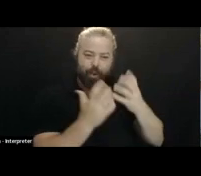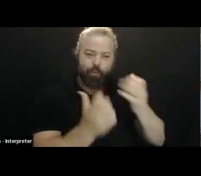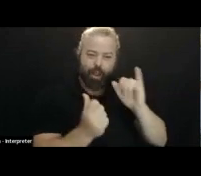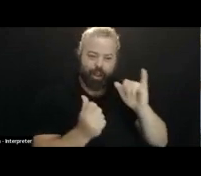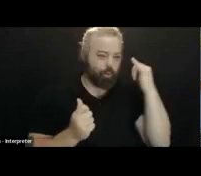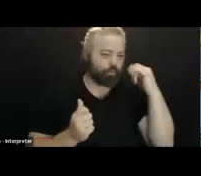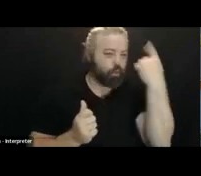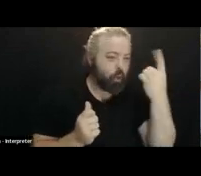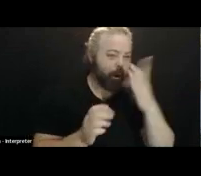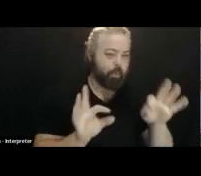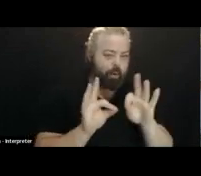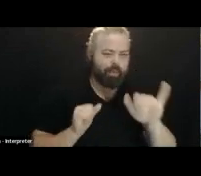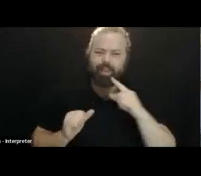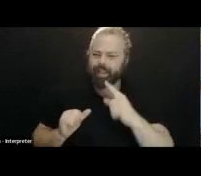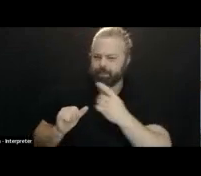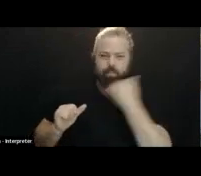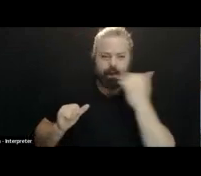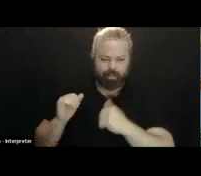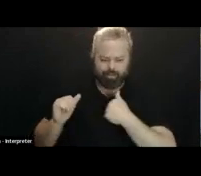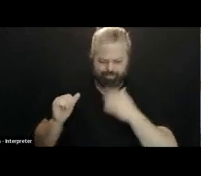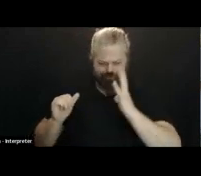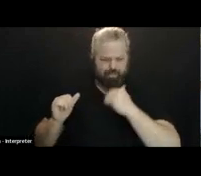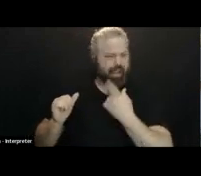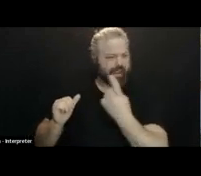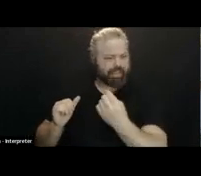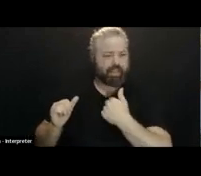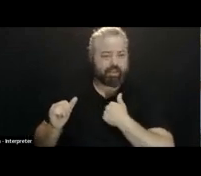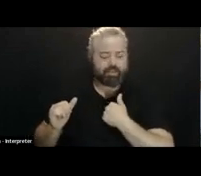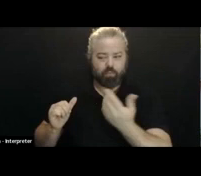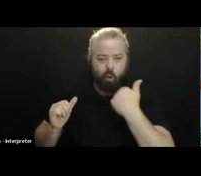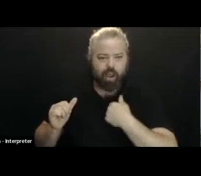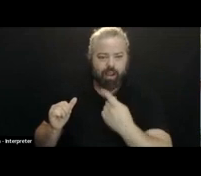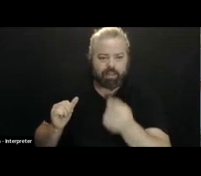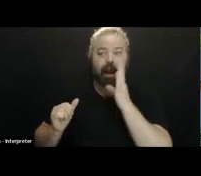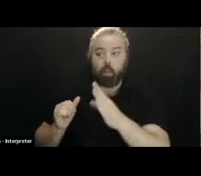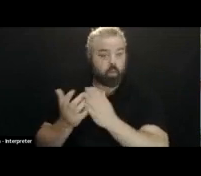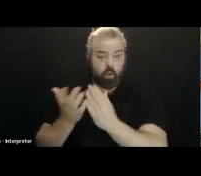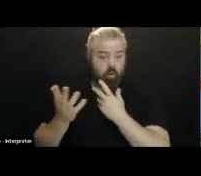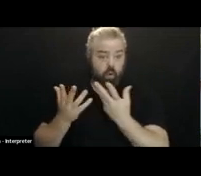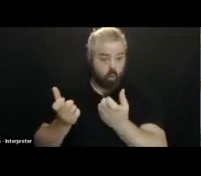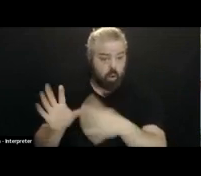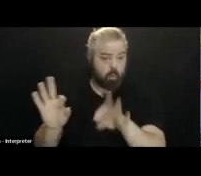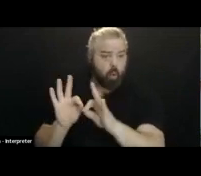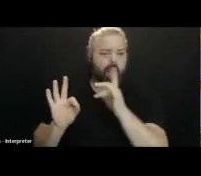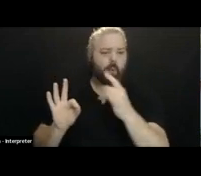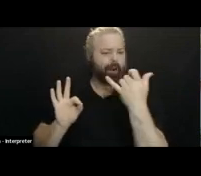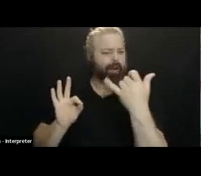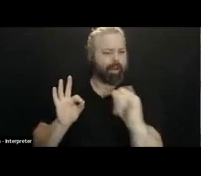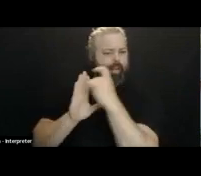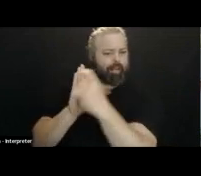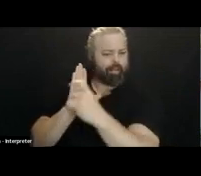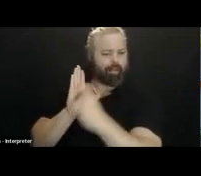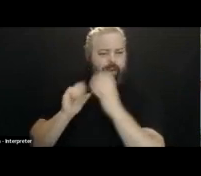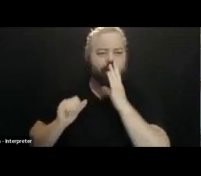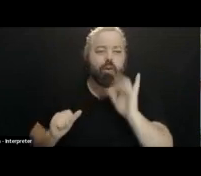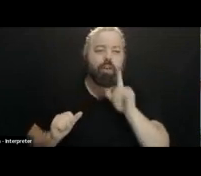to do, because what I used to do is I would just highlight the stuff I wanted to be important as a heading, and I would just hit that little up